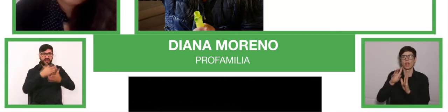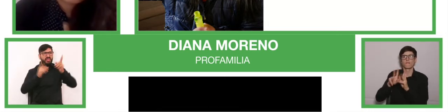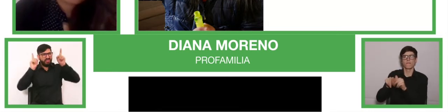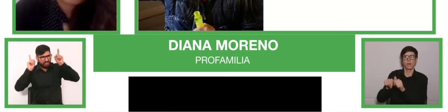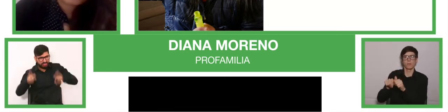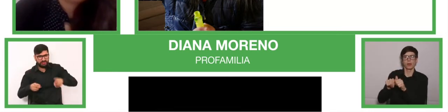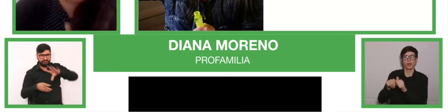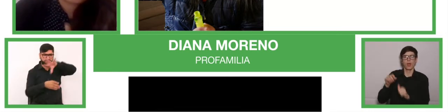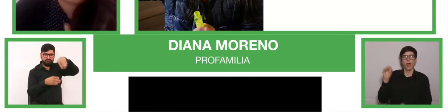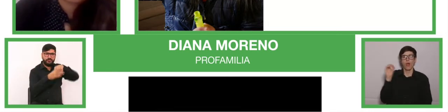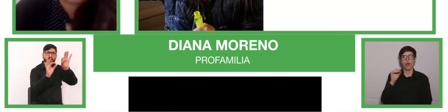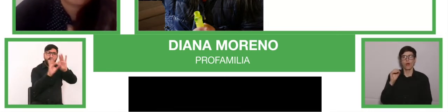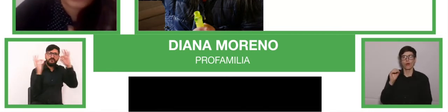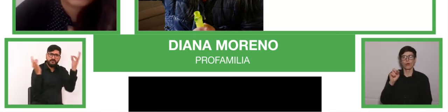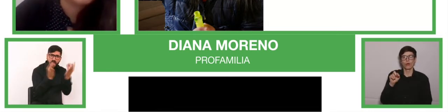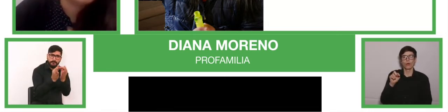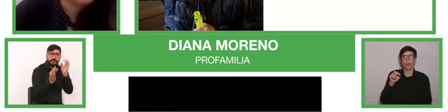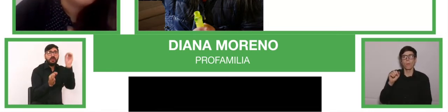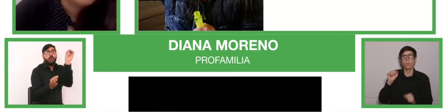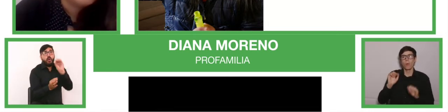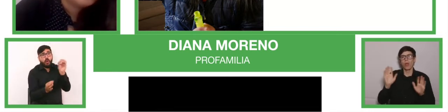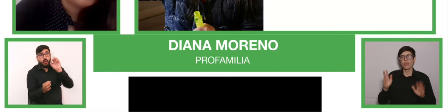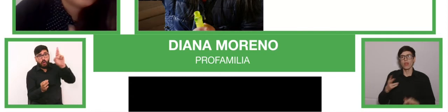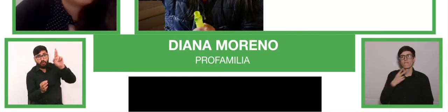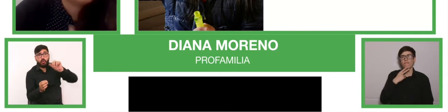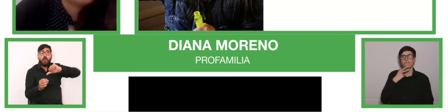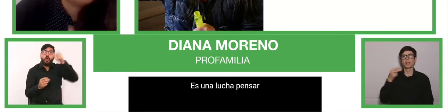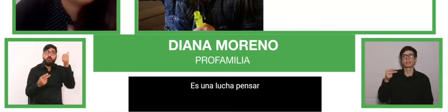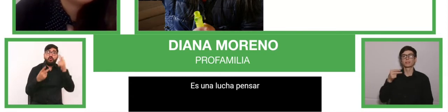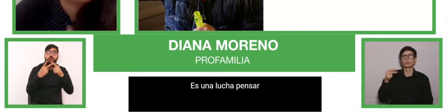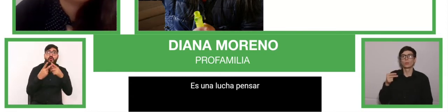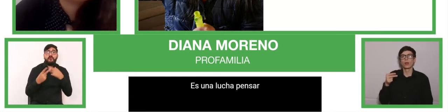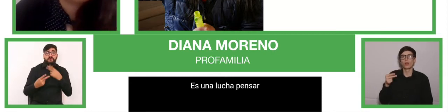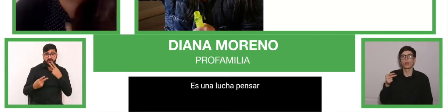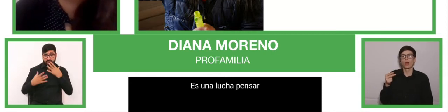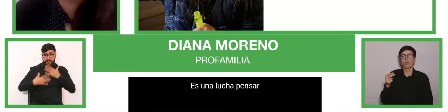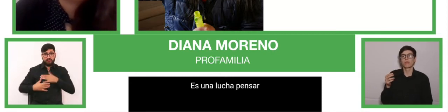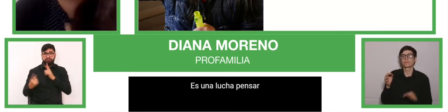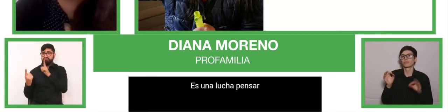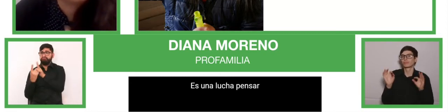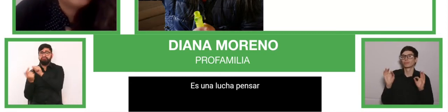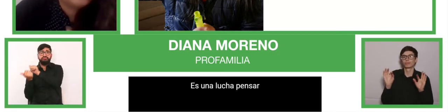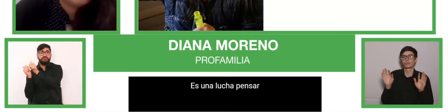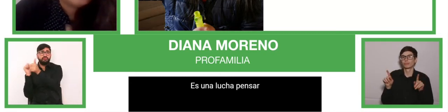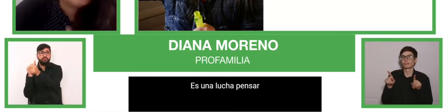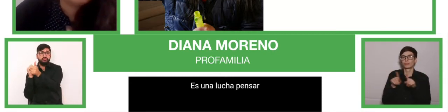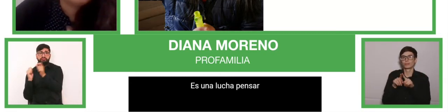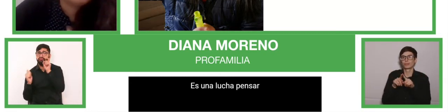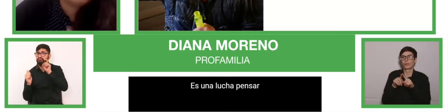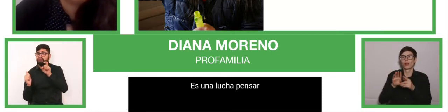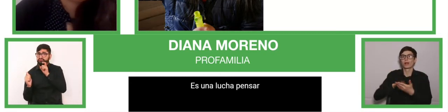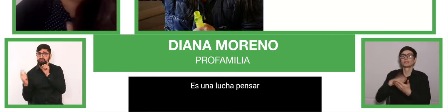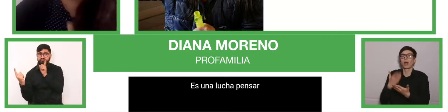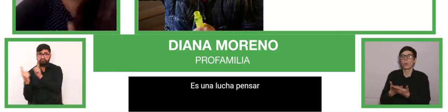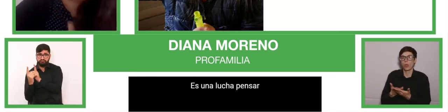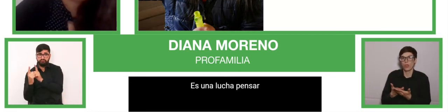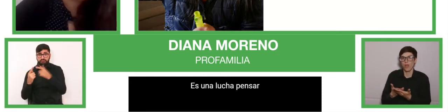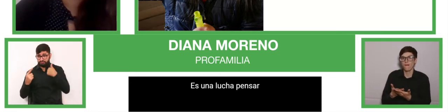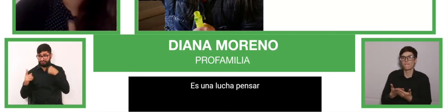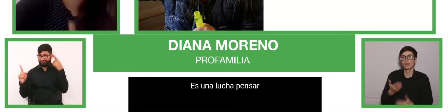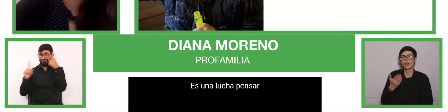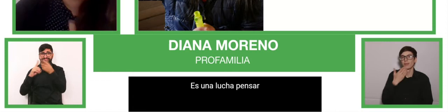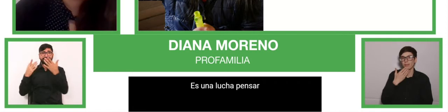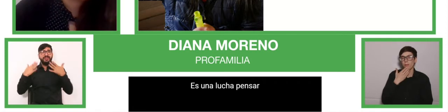live a healthy and pleasurable sexuality, and even experience sexual desire. And these